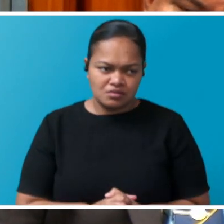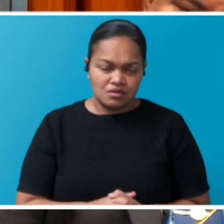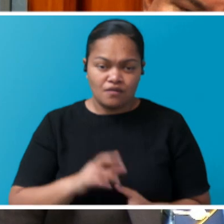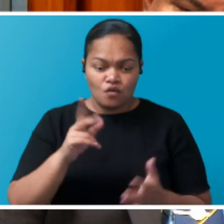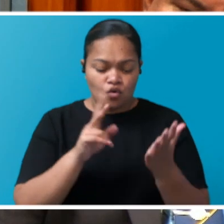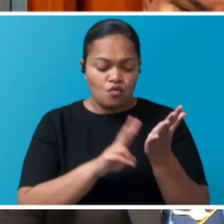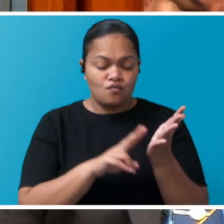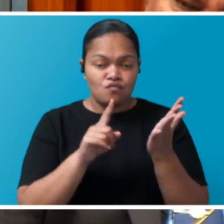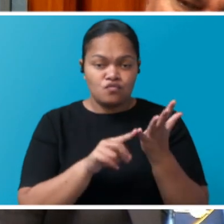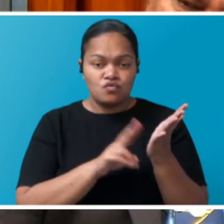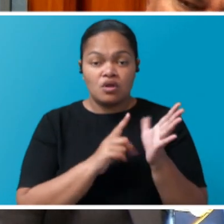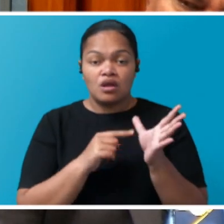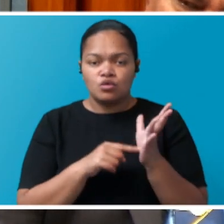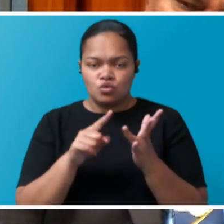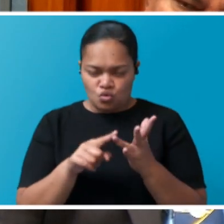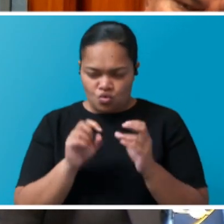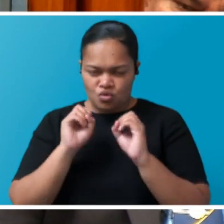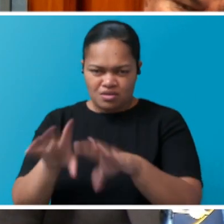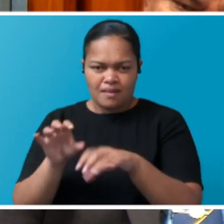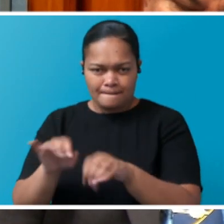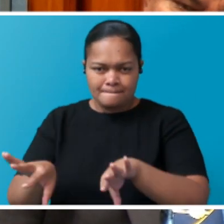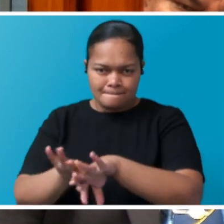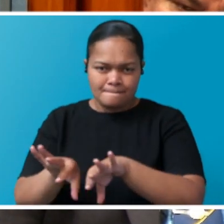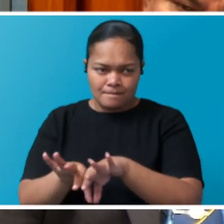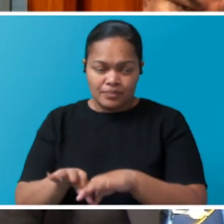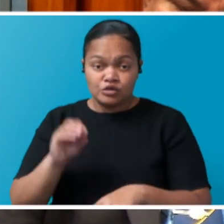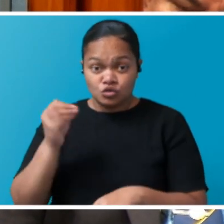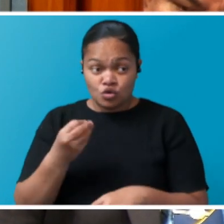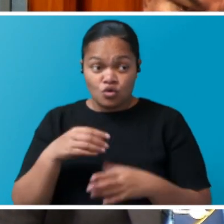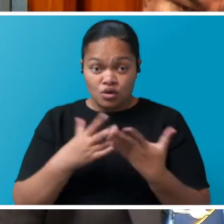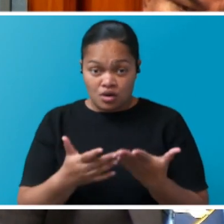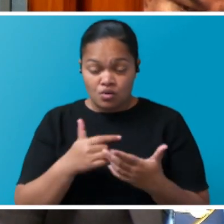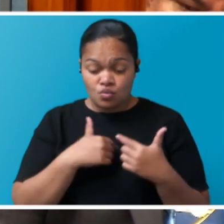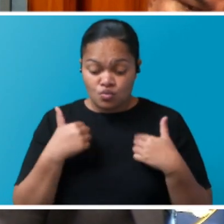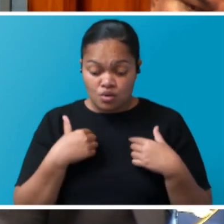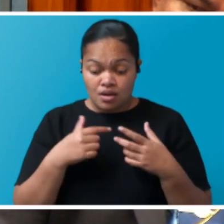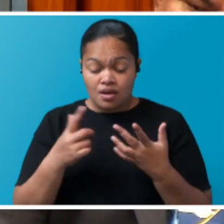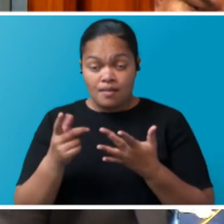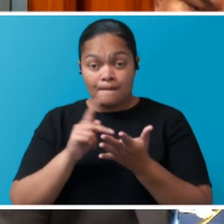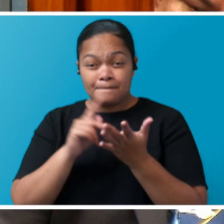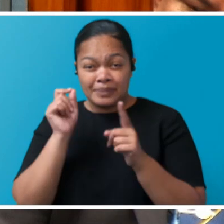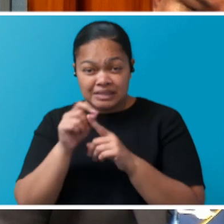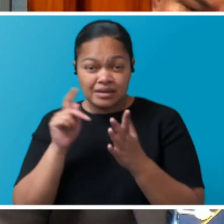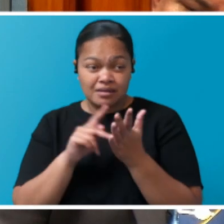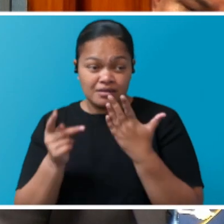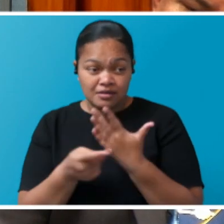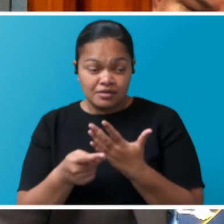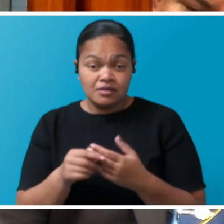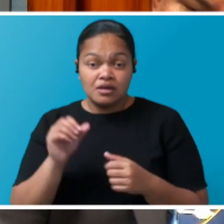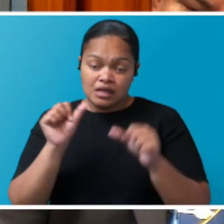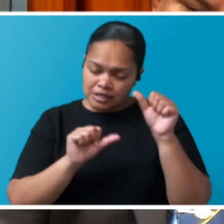dam site will be implemented. On target timelines for this particular project, Mr. Speaker, sir, technical feasibility assessments